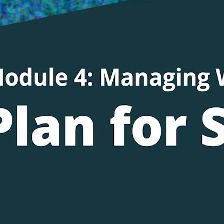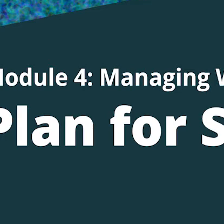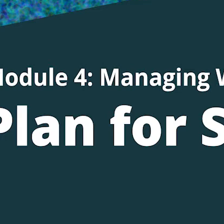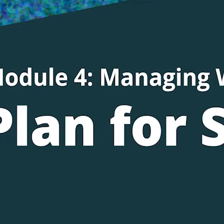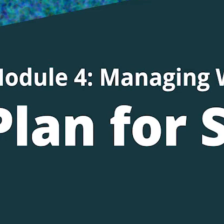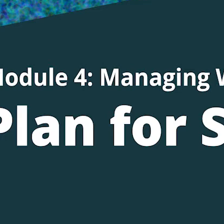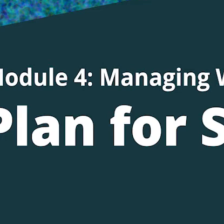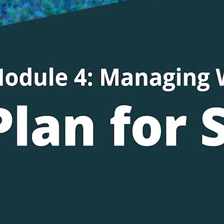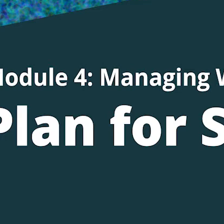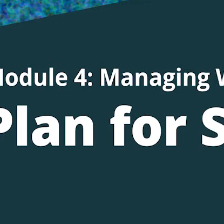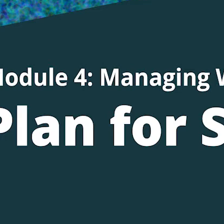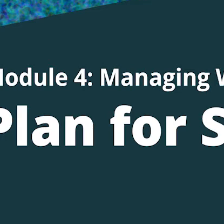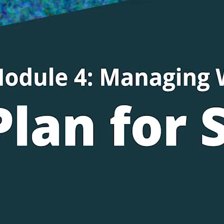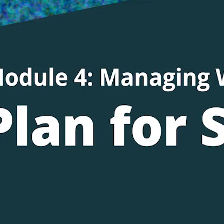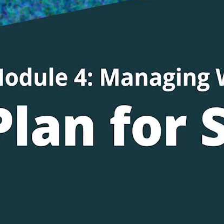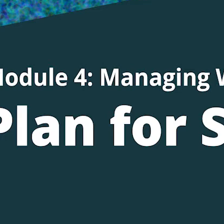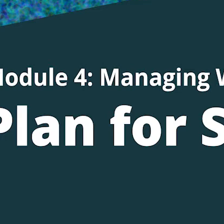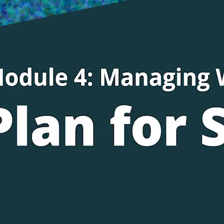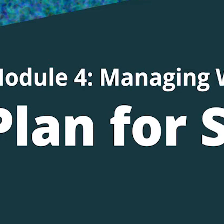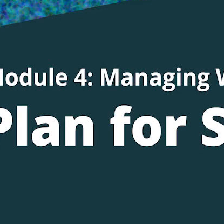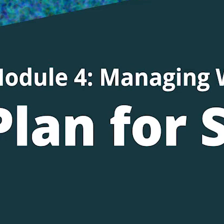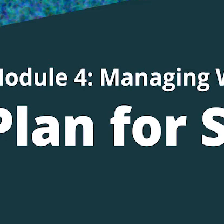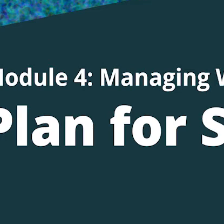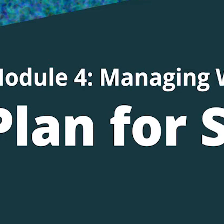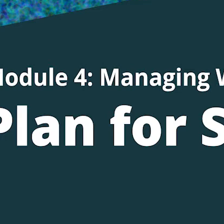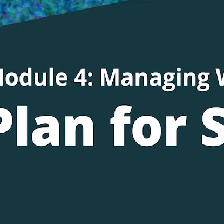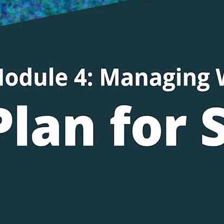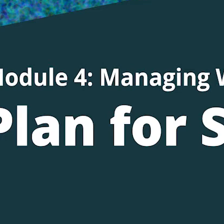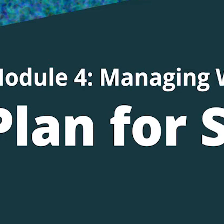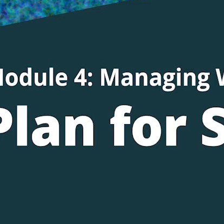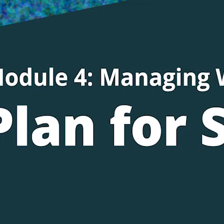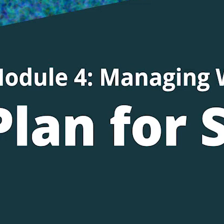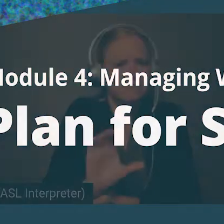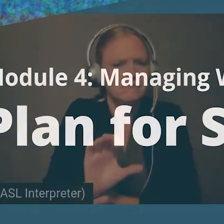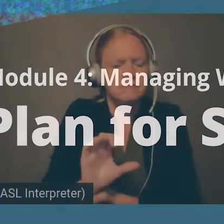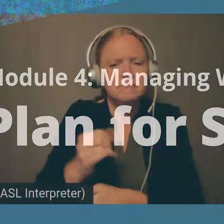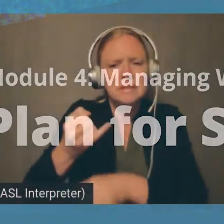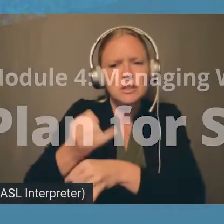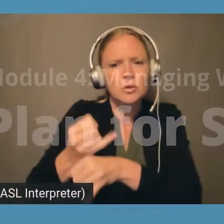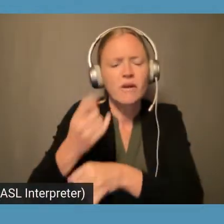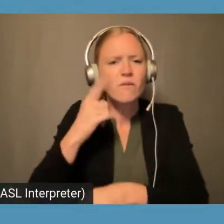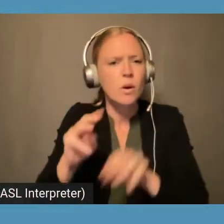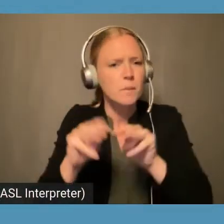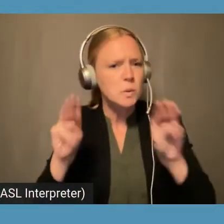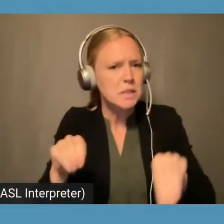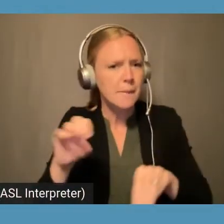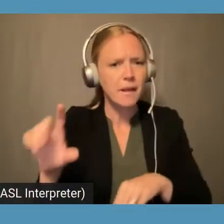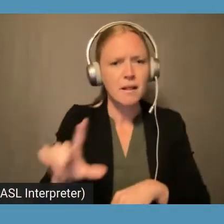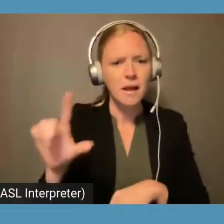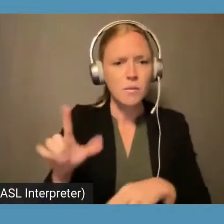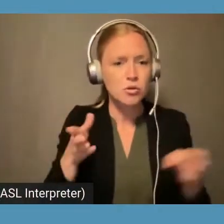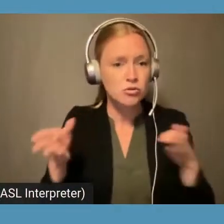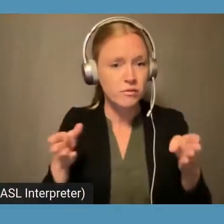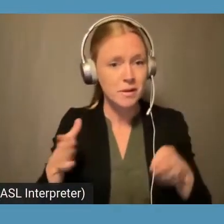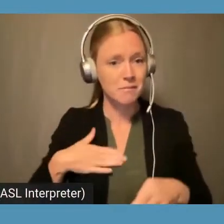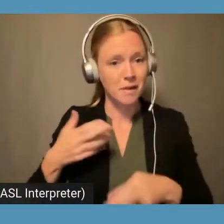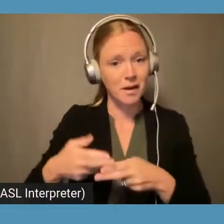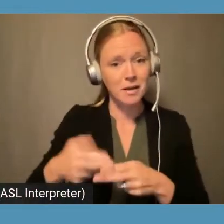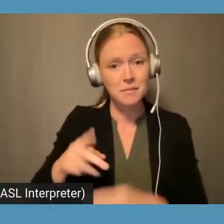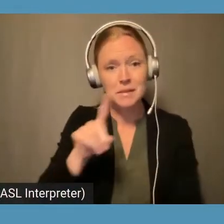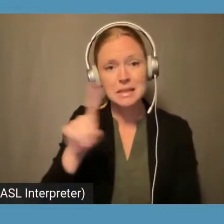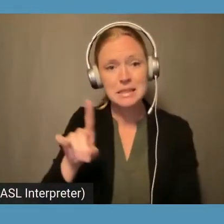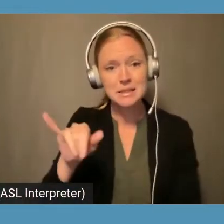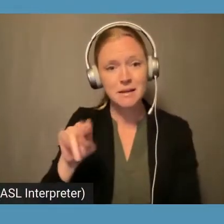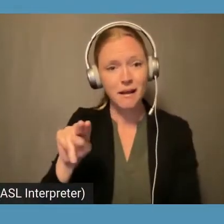topics is made possible by funding from the Institute of Museum and Library Services. My name is Zinnia Willits, and I